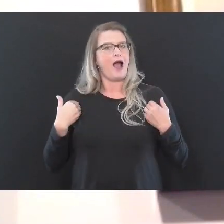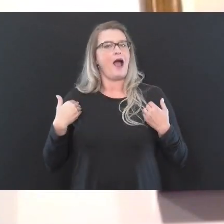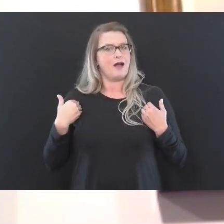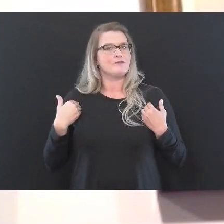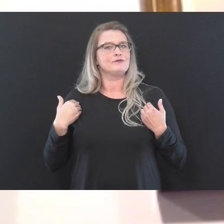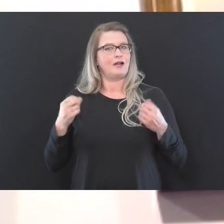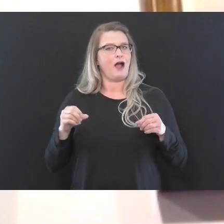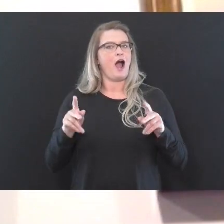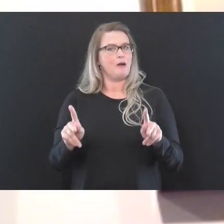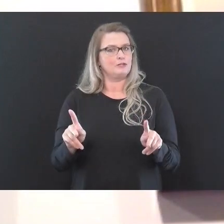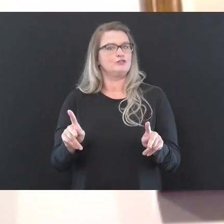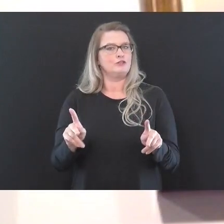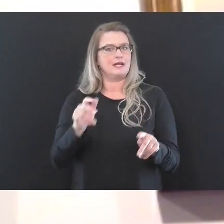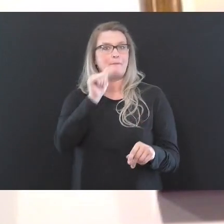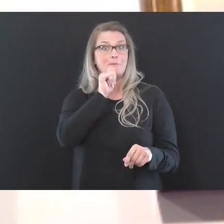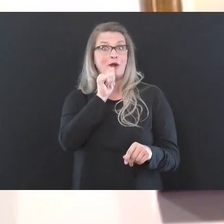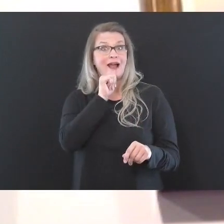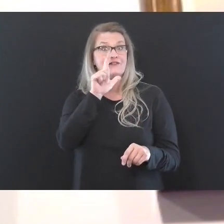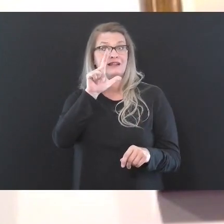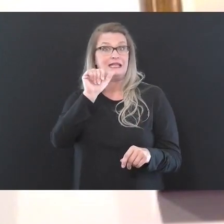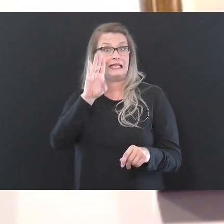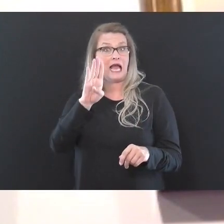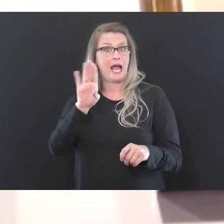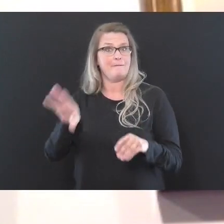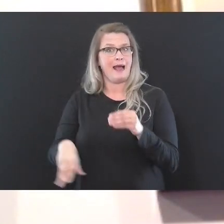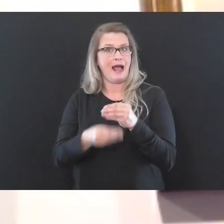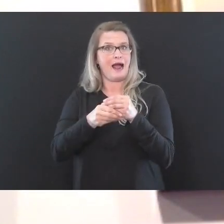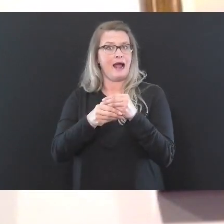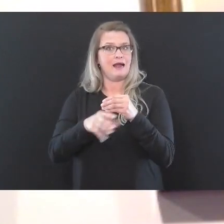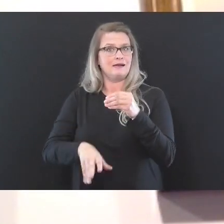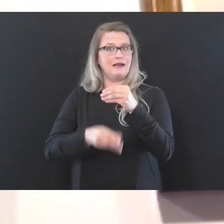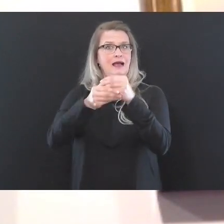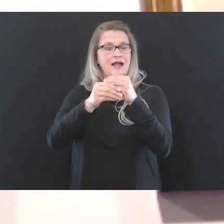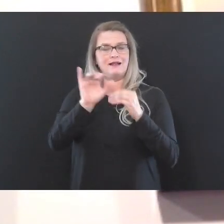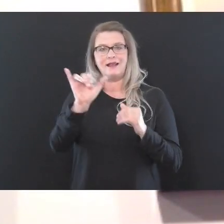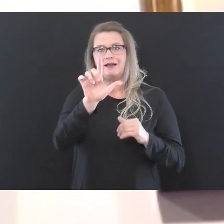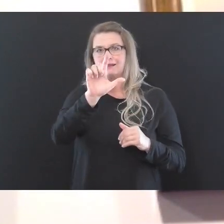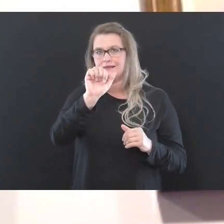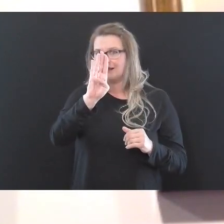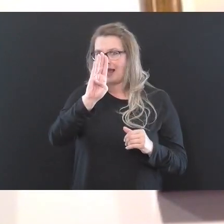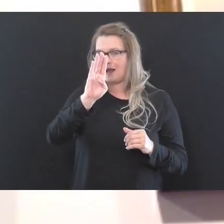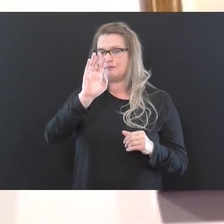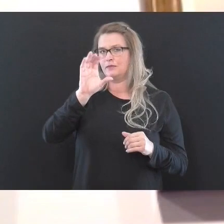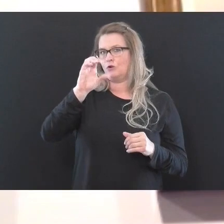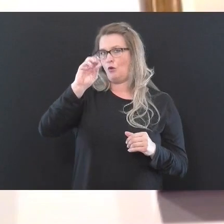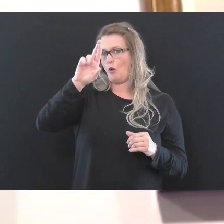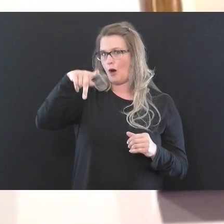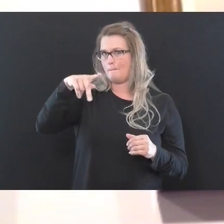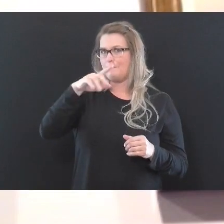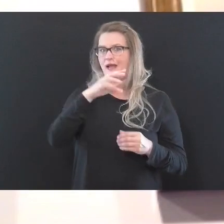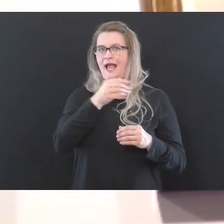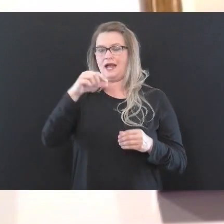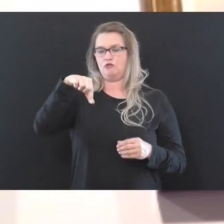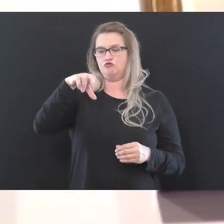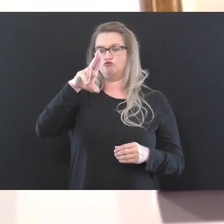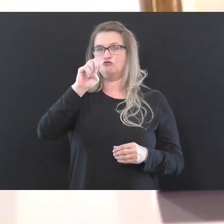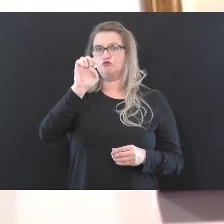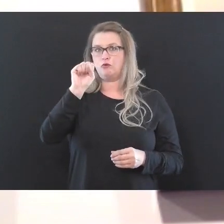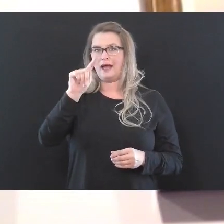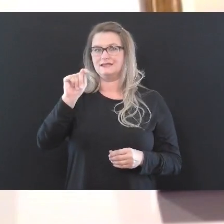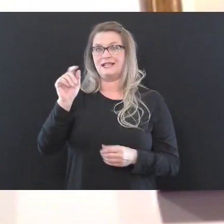have private lab vendors like LabCorp and Quest to come and help